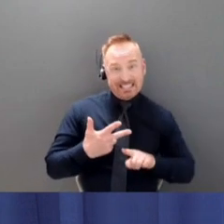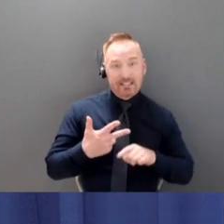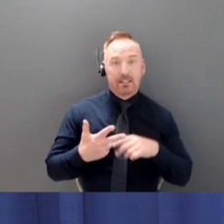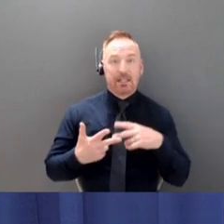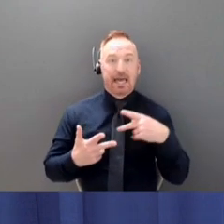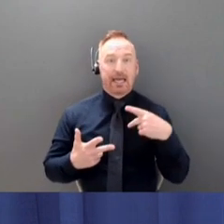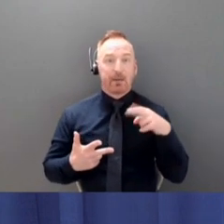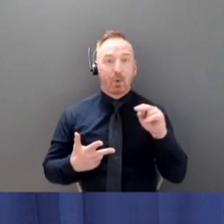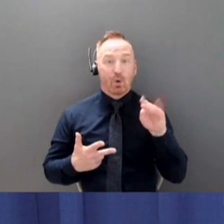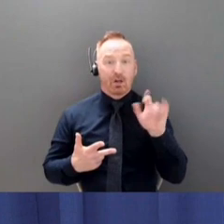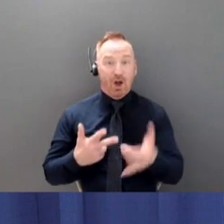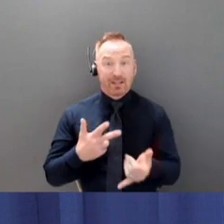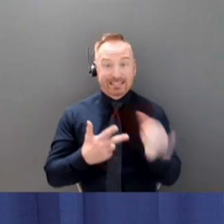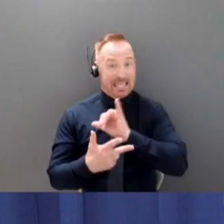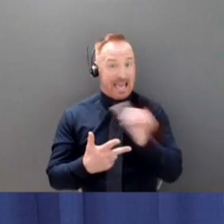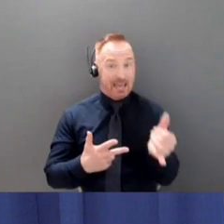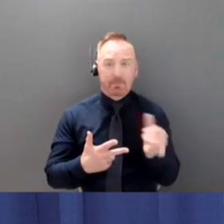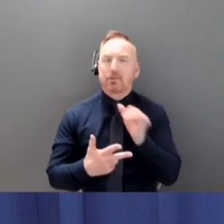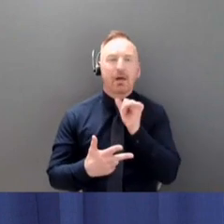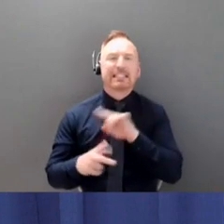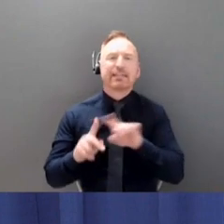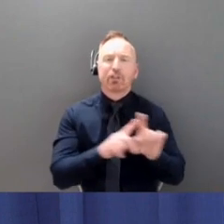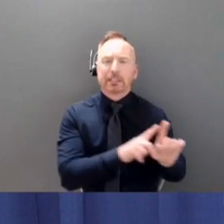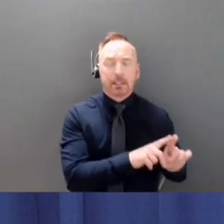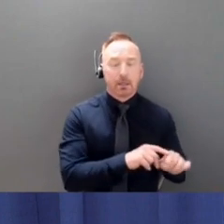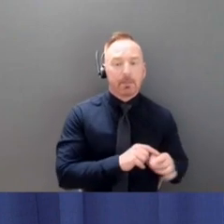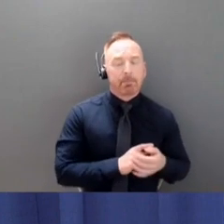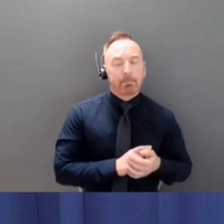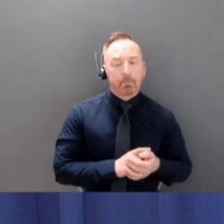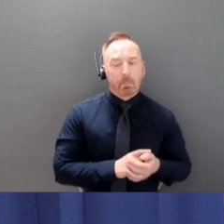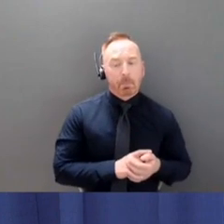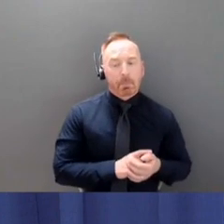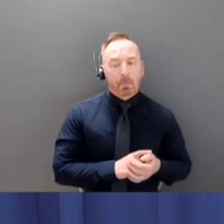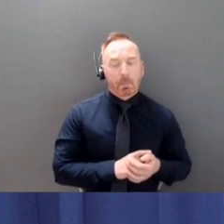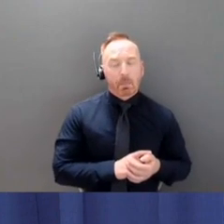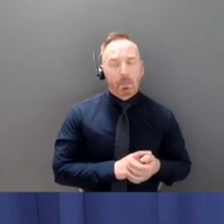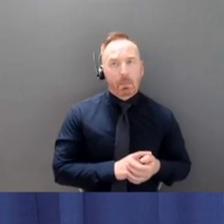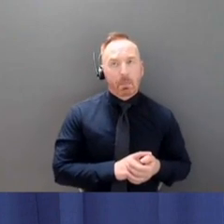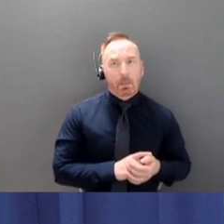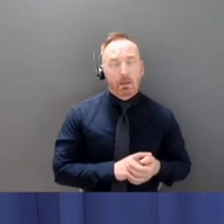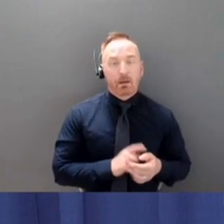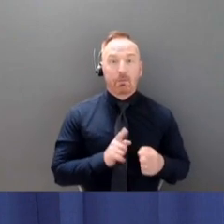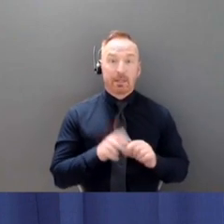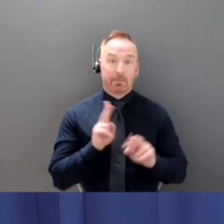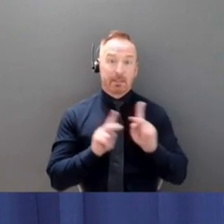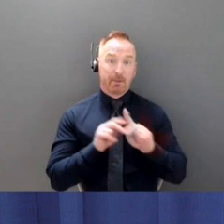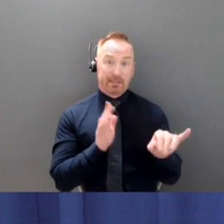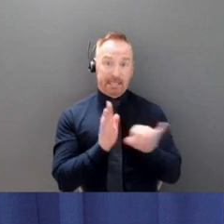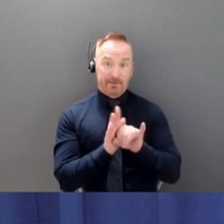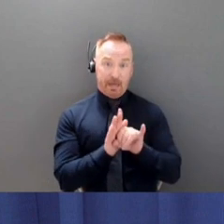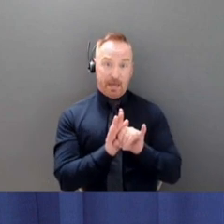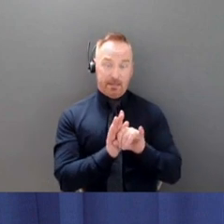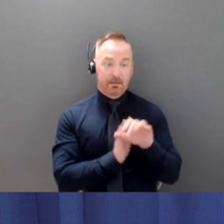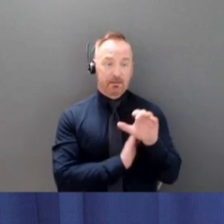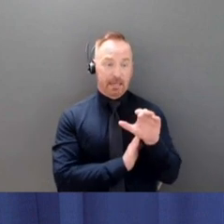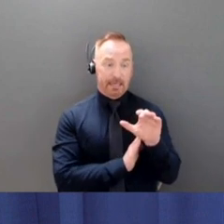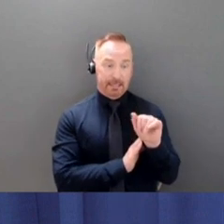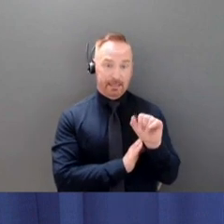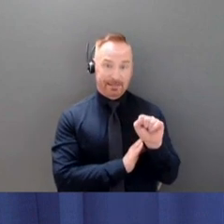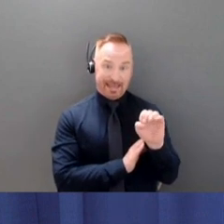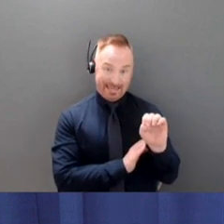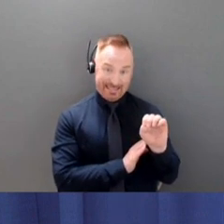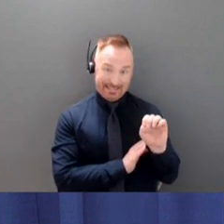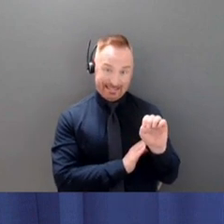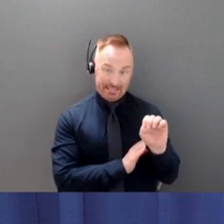people. And then once people who are identified as cases, as always, it's determining who the